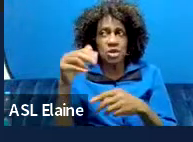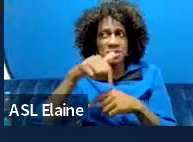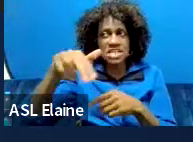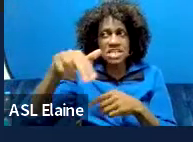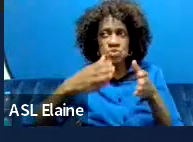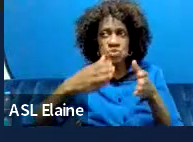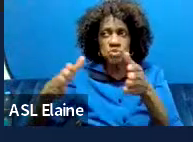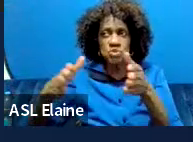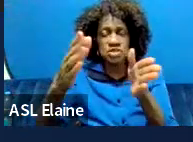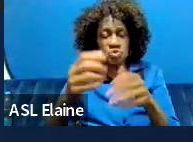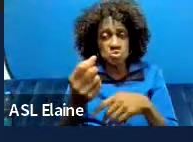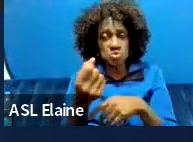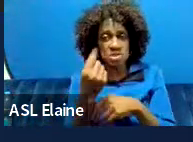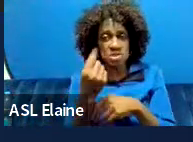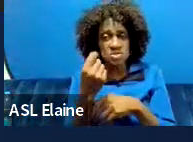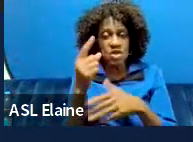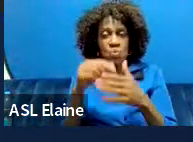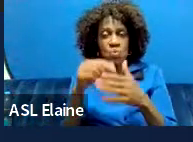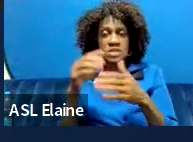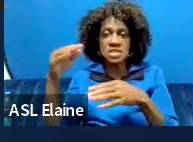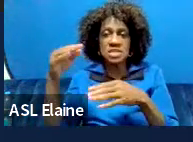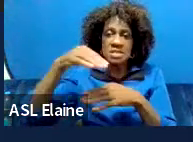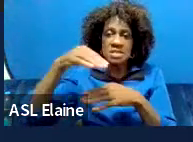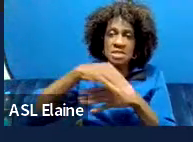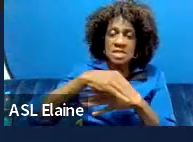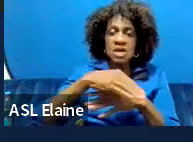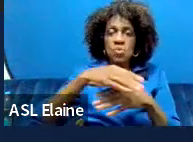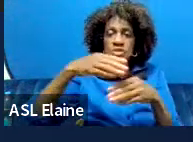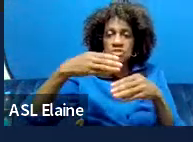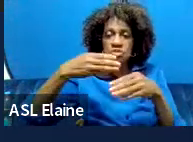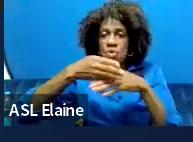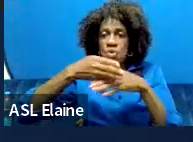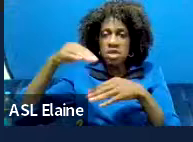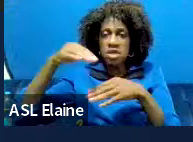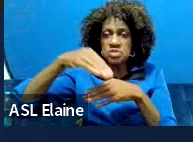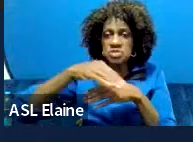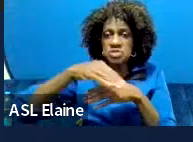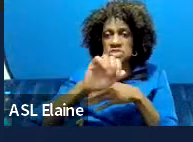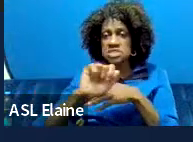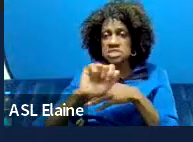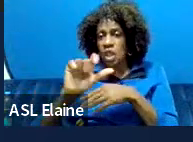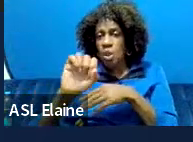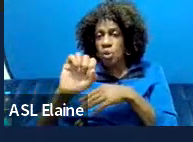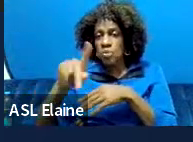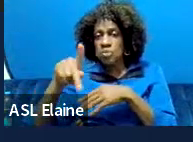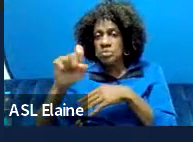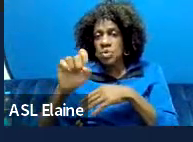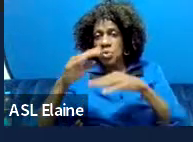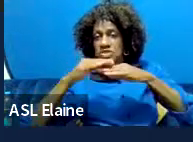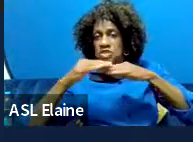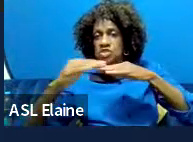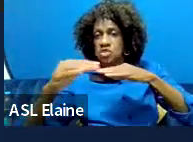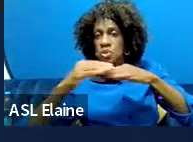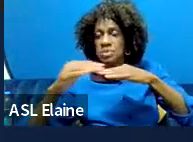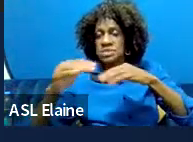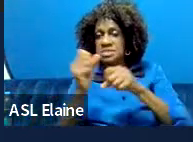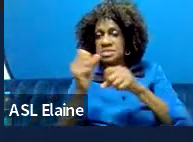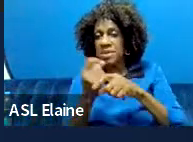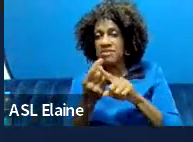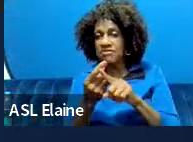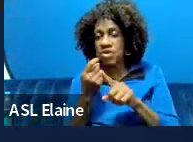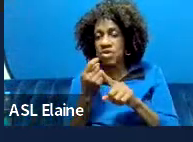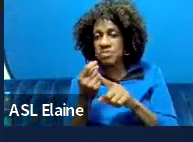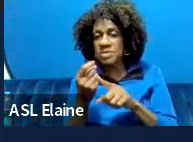is to understand what the slope may be, what the cross slope, what the surface is made out of. And so